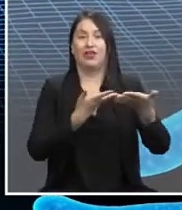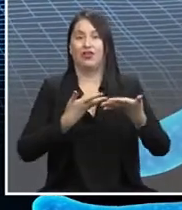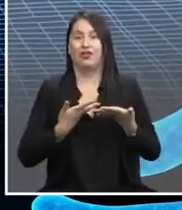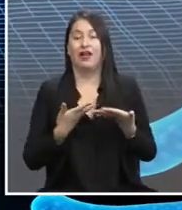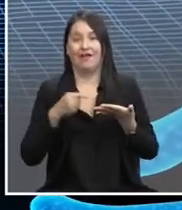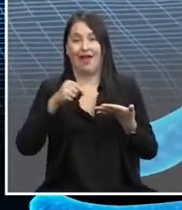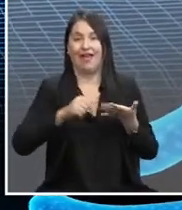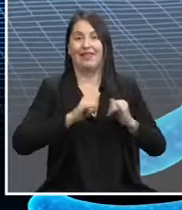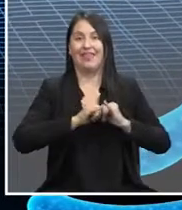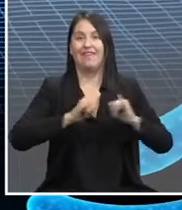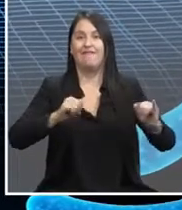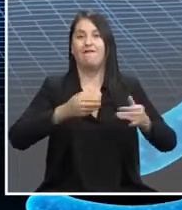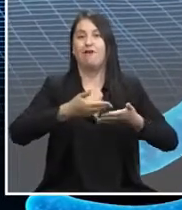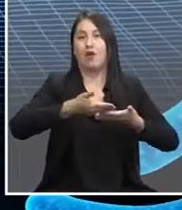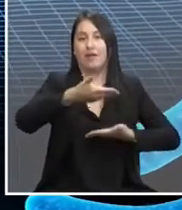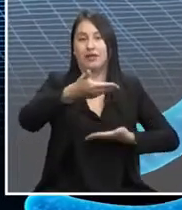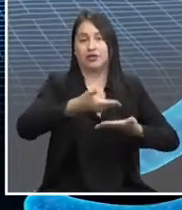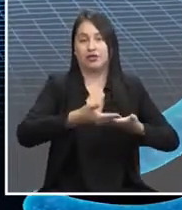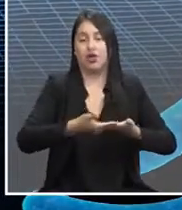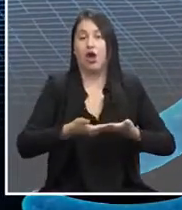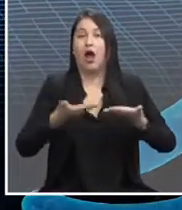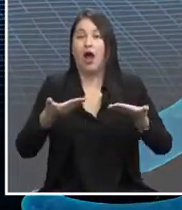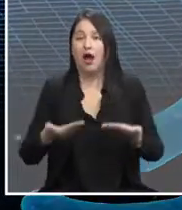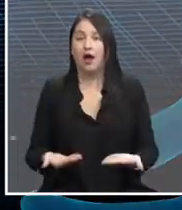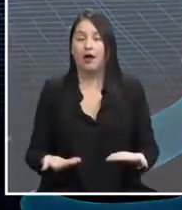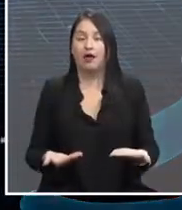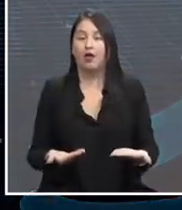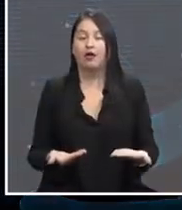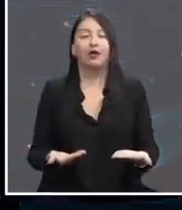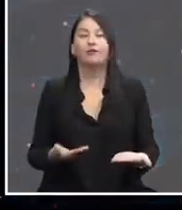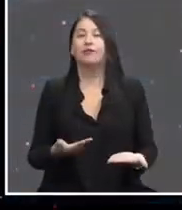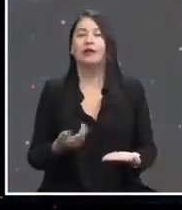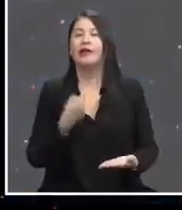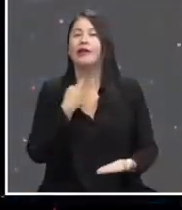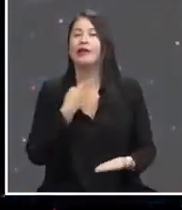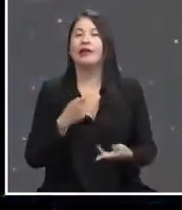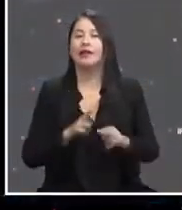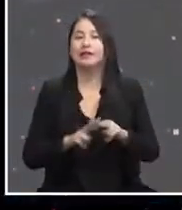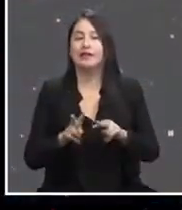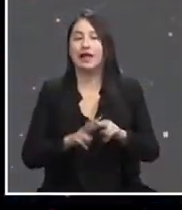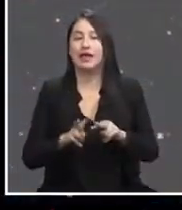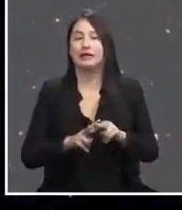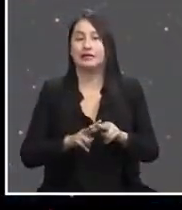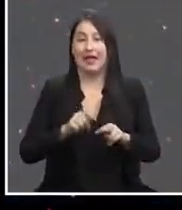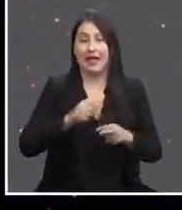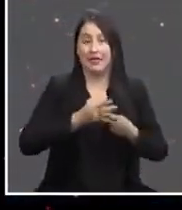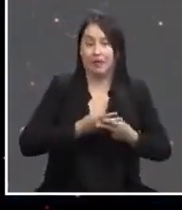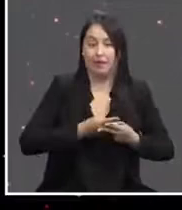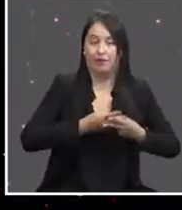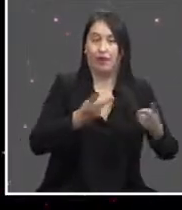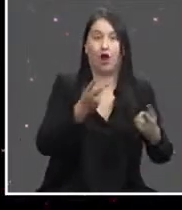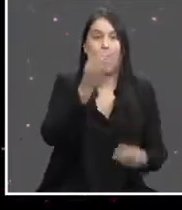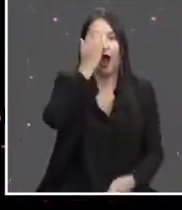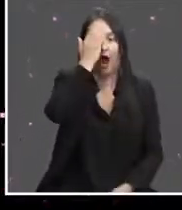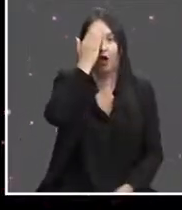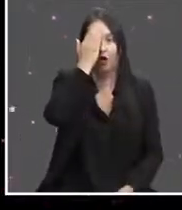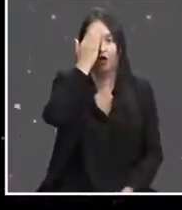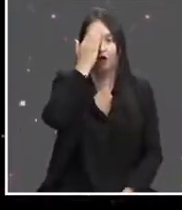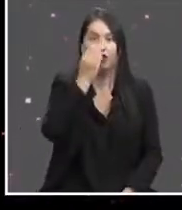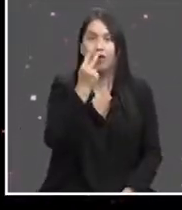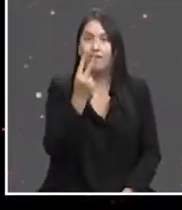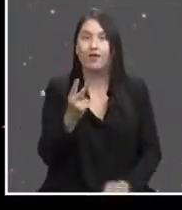next. After the release of that report in August, we saw world leaders adopting the language